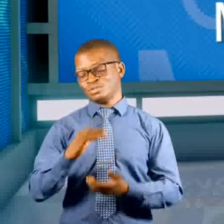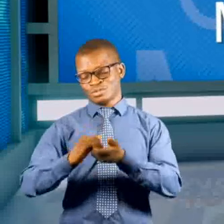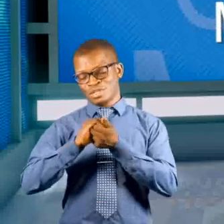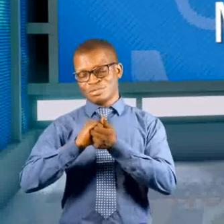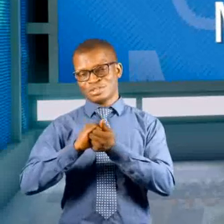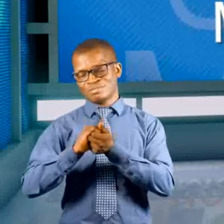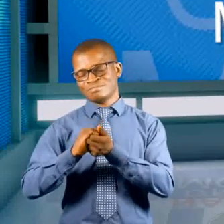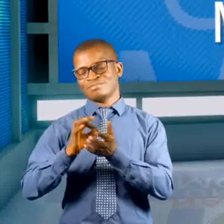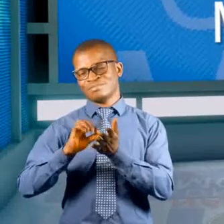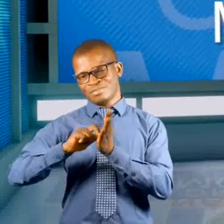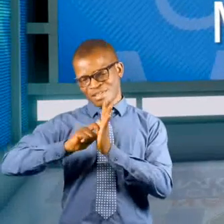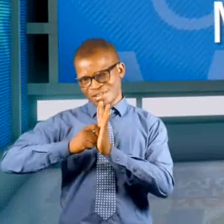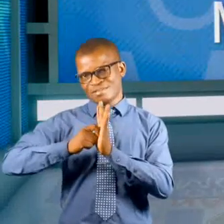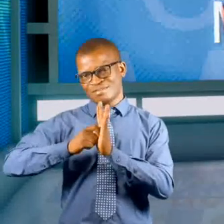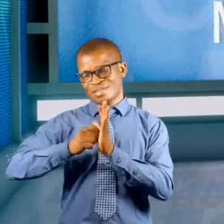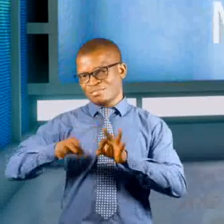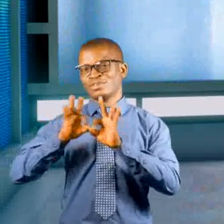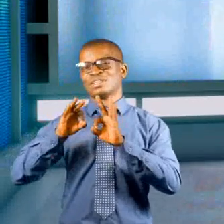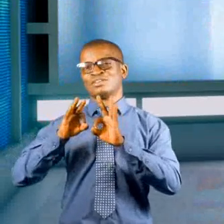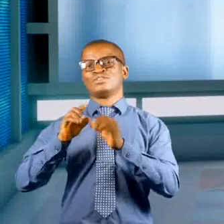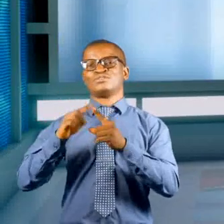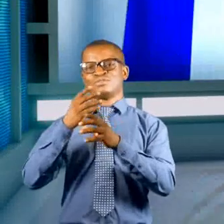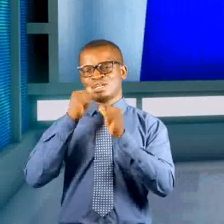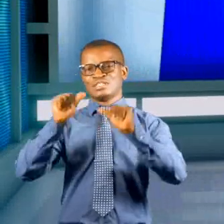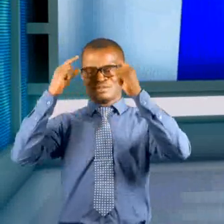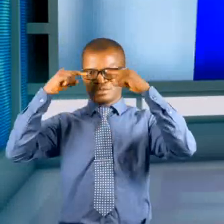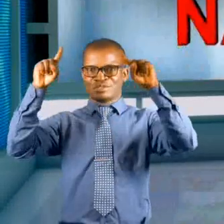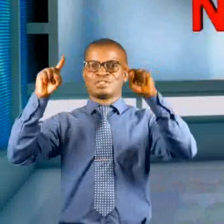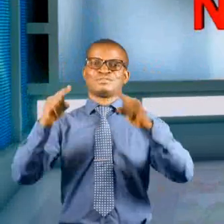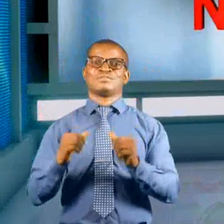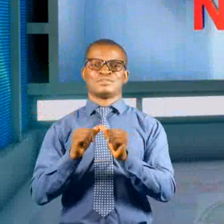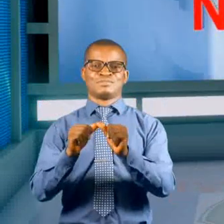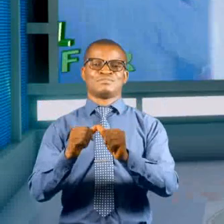Indeed, collaboration is key in ensuring success. Our event segment